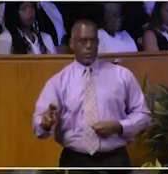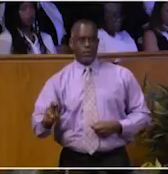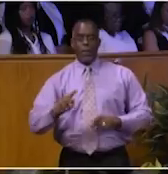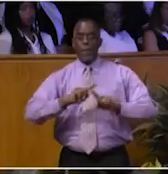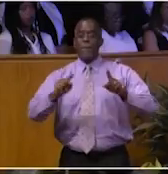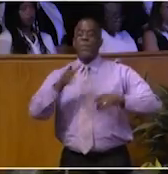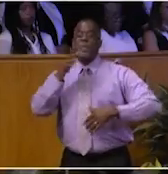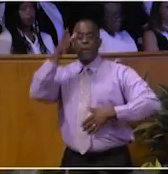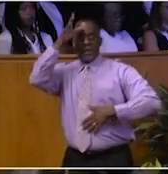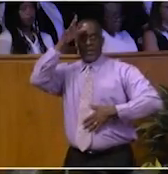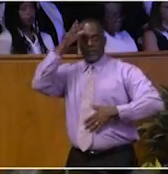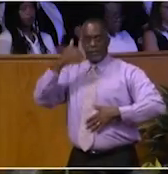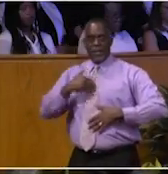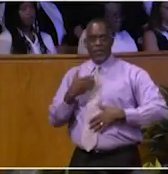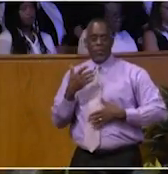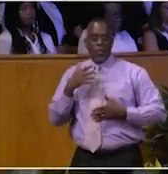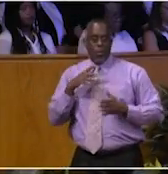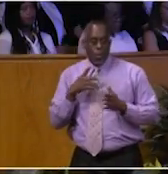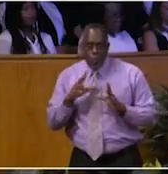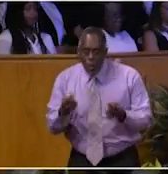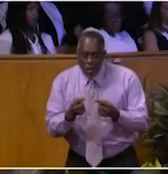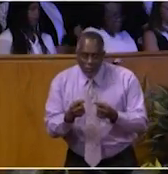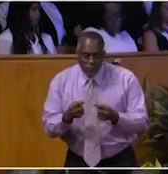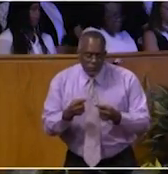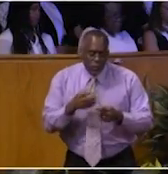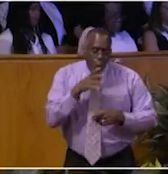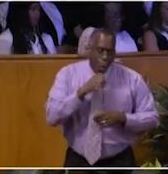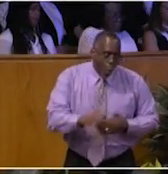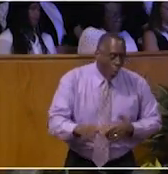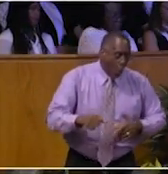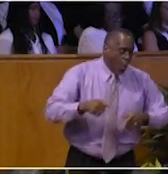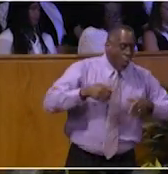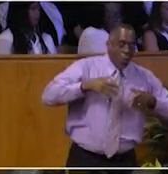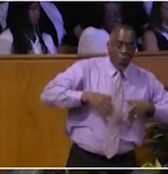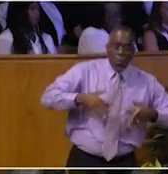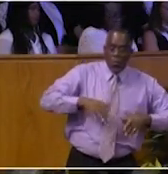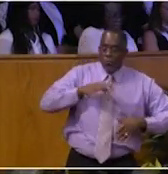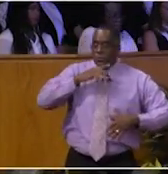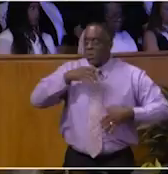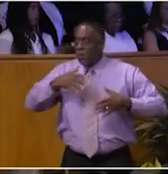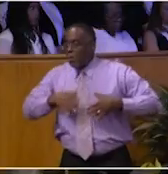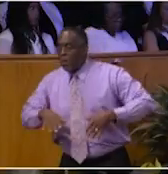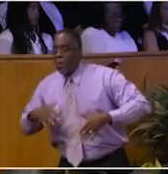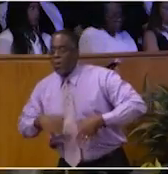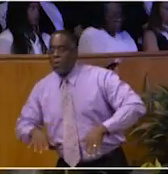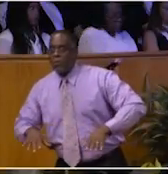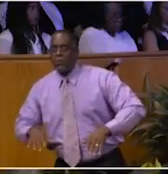was filthy rags. This generation, what are you afraid of?